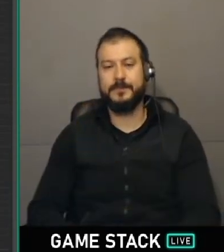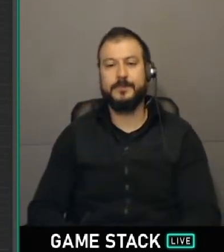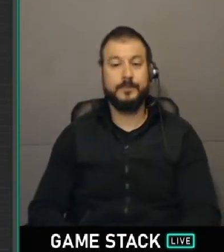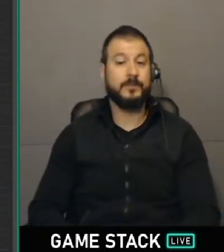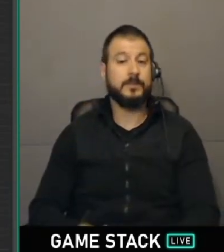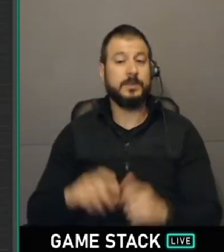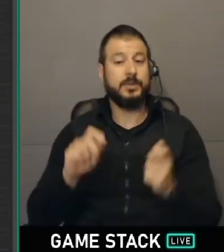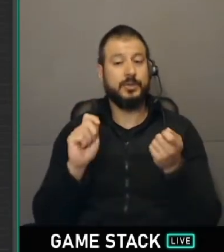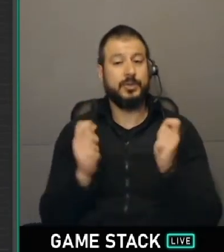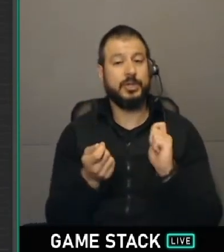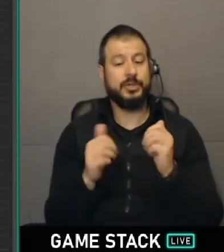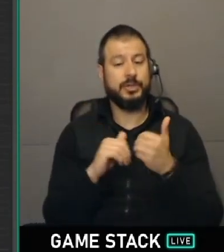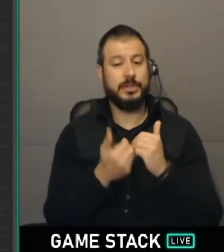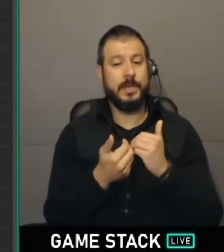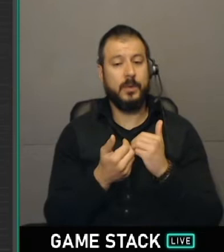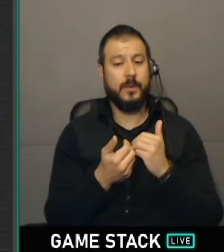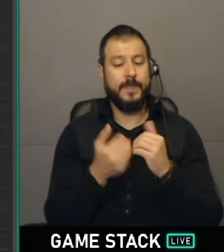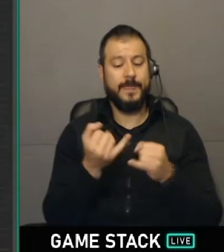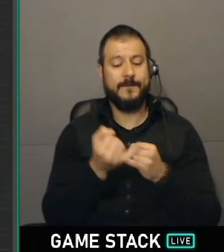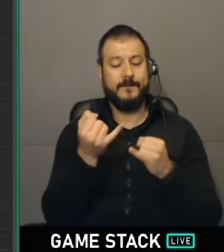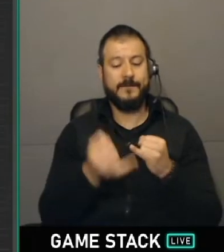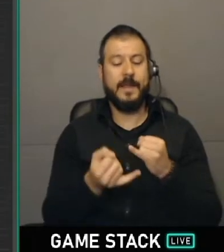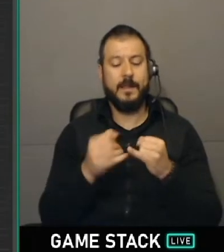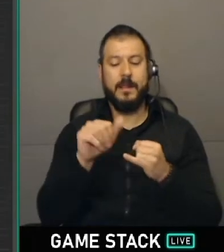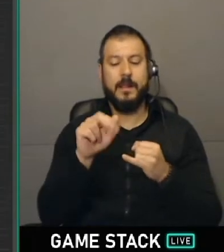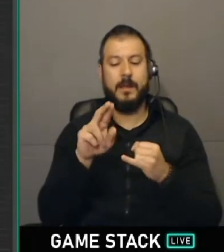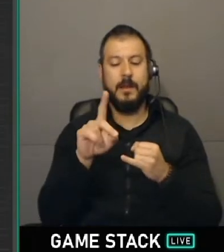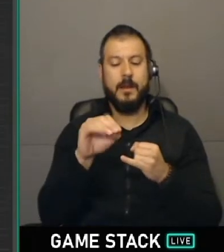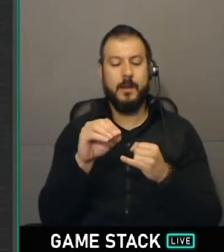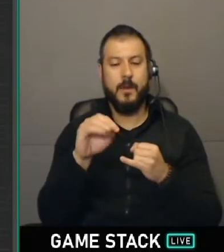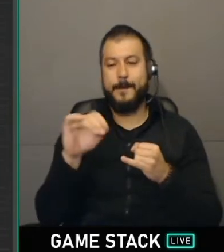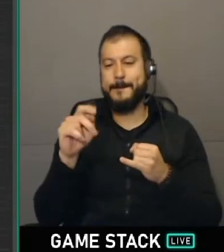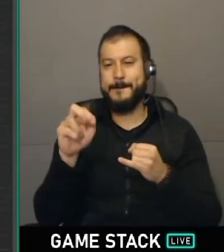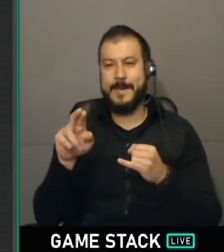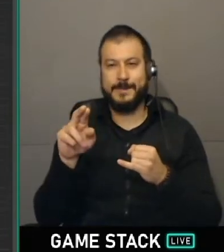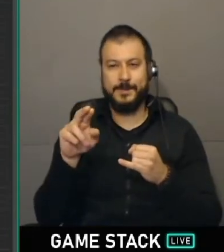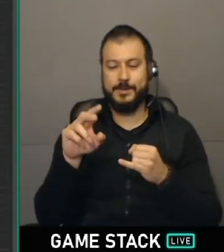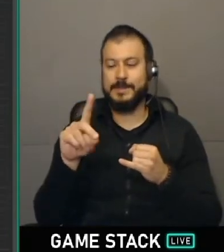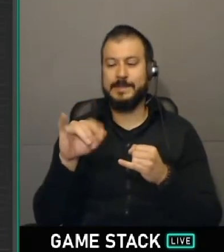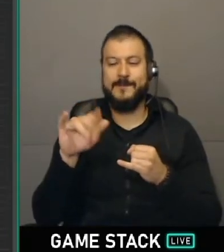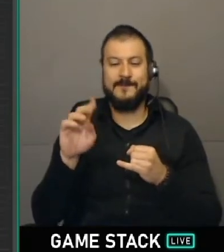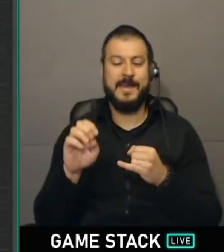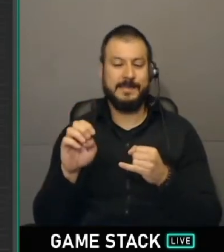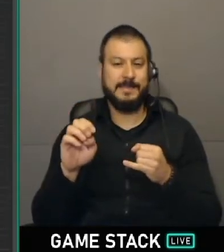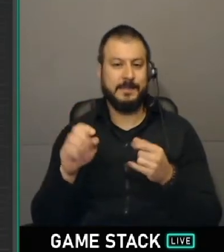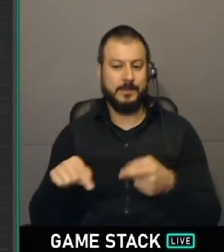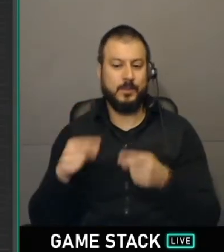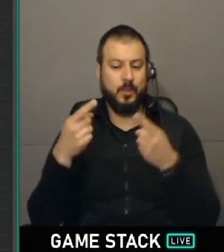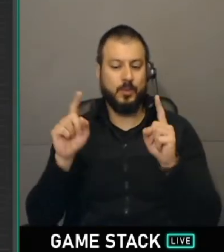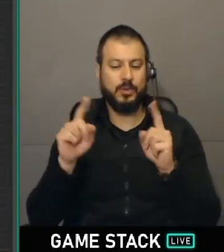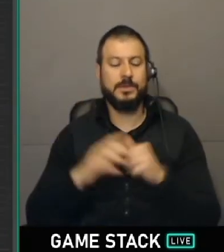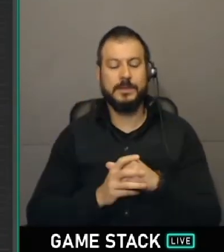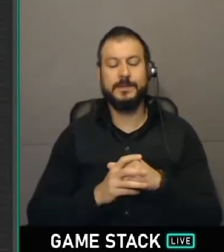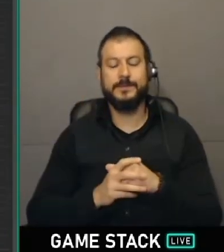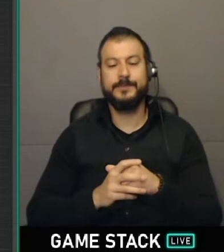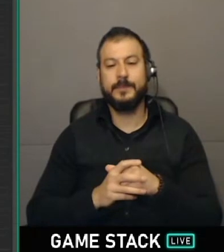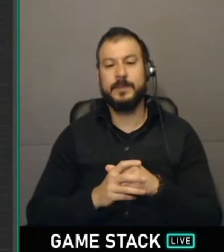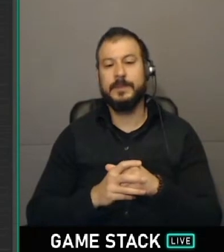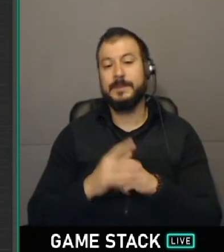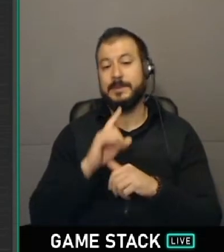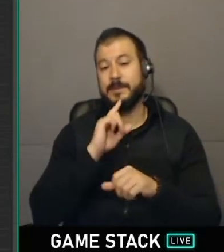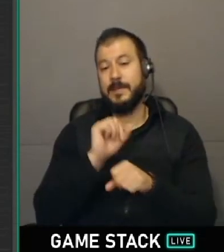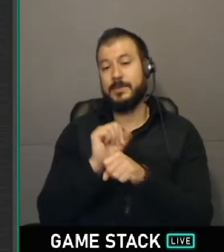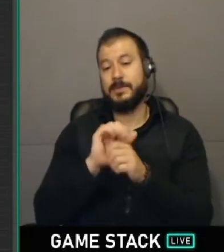how the final audio master device playback works. So it's actually become